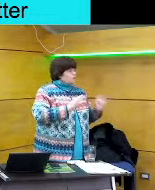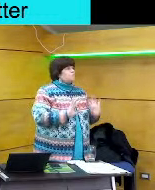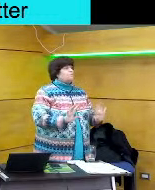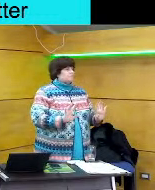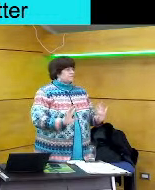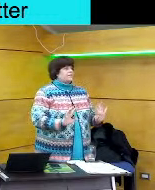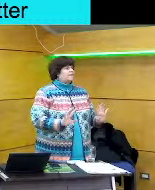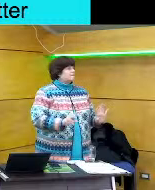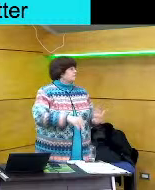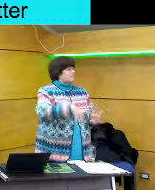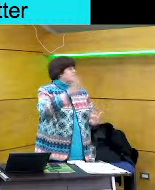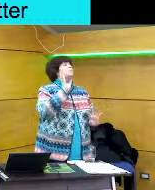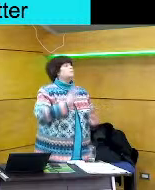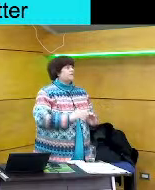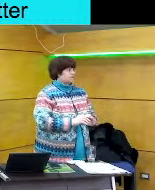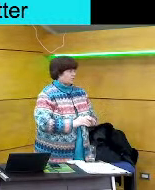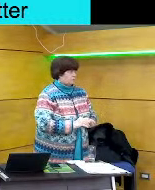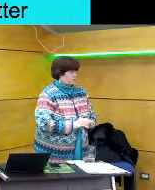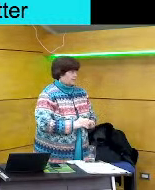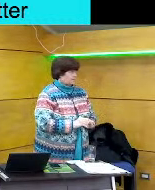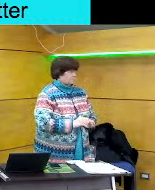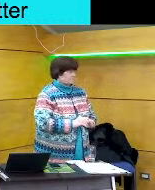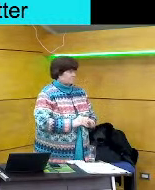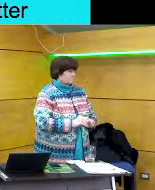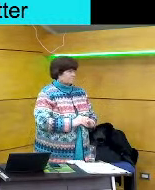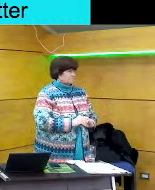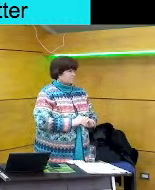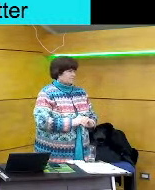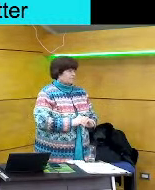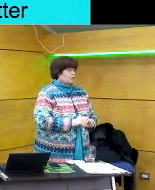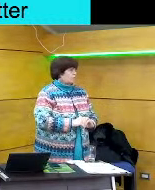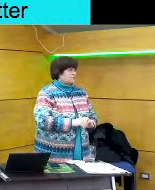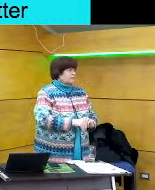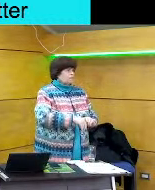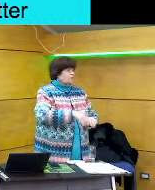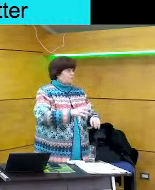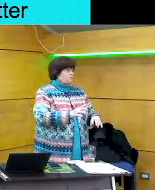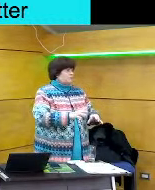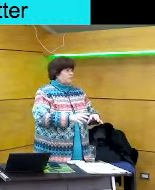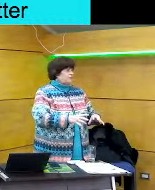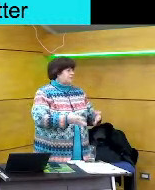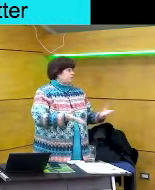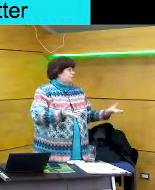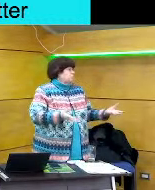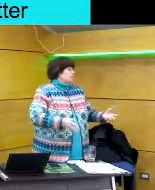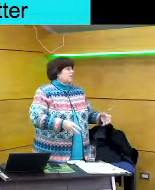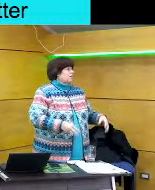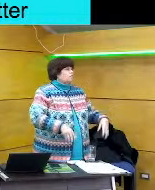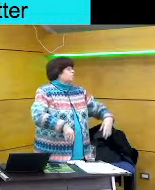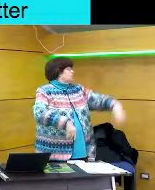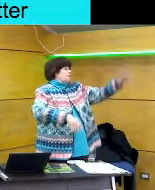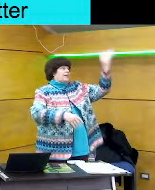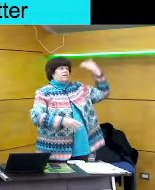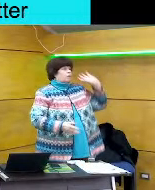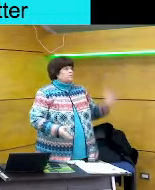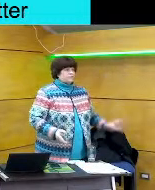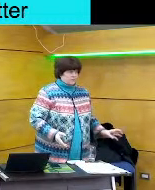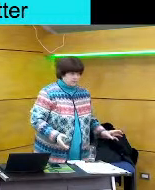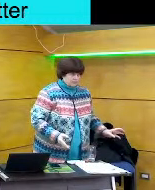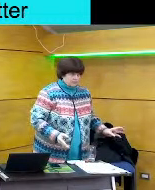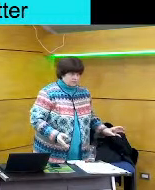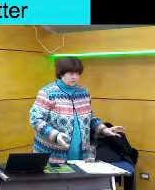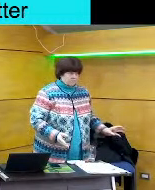They'll always silently let somebody else do that. There's always a couple of people in the room that are comfortable with that and